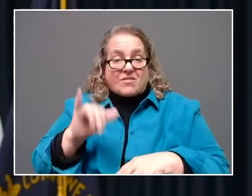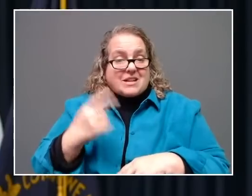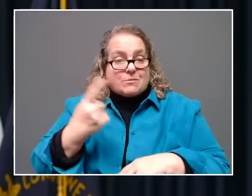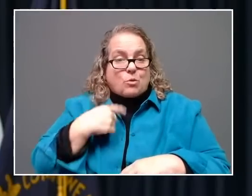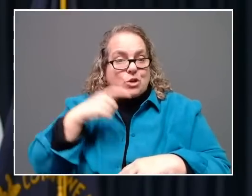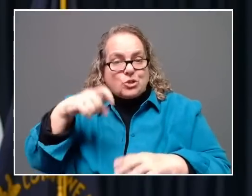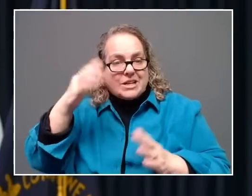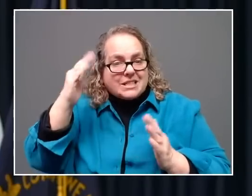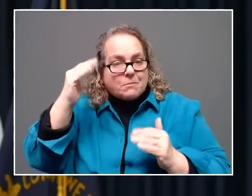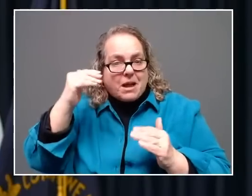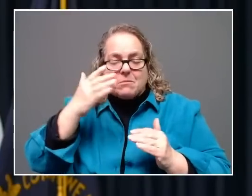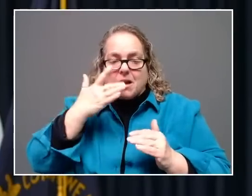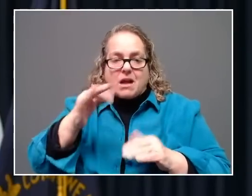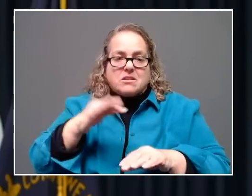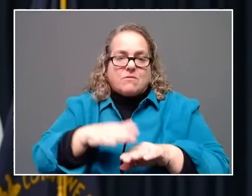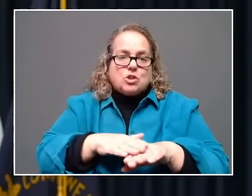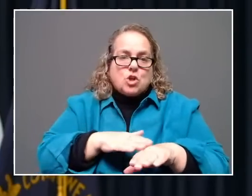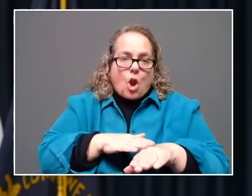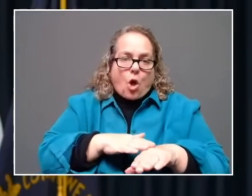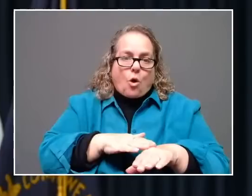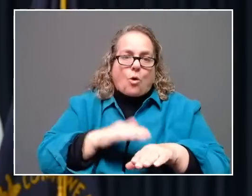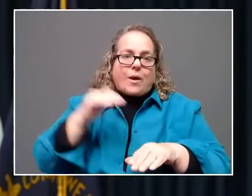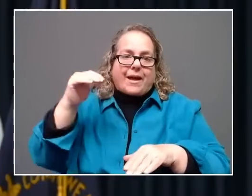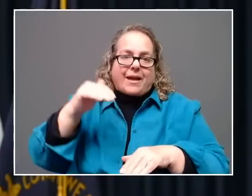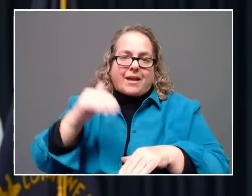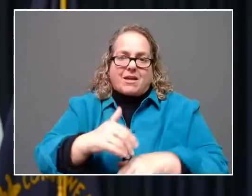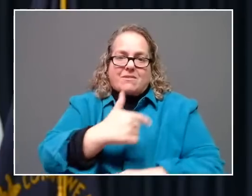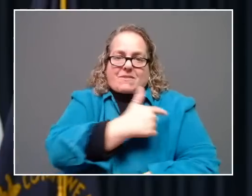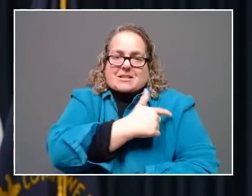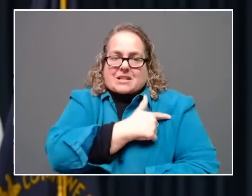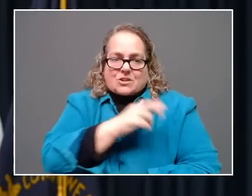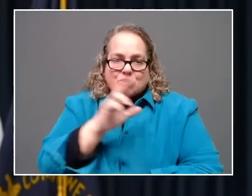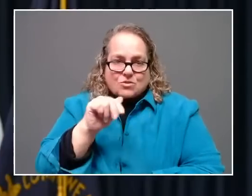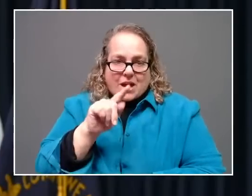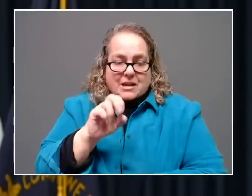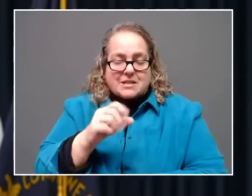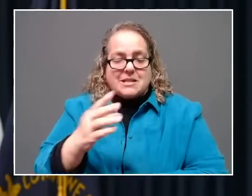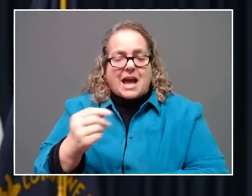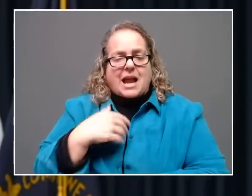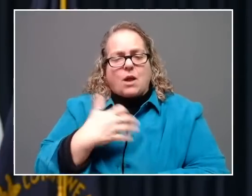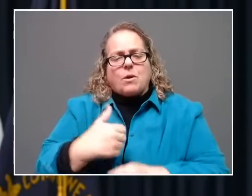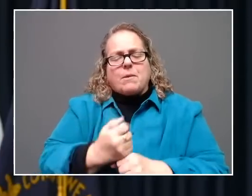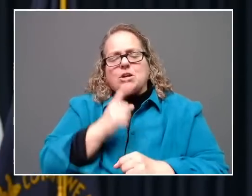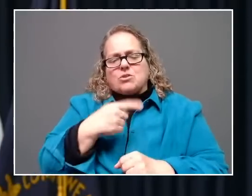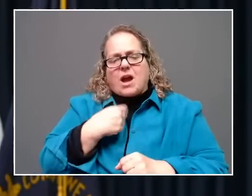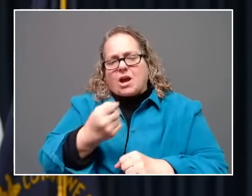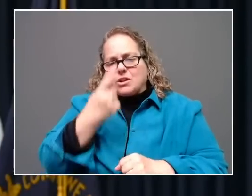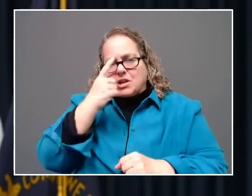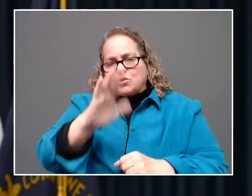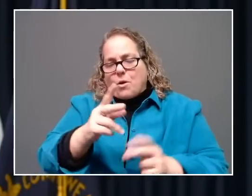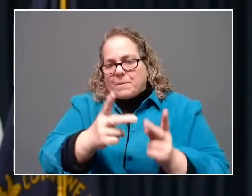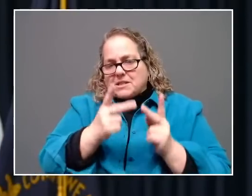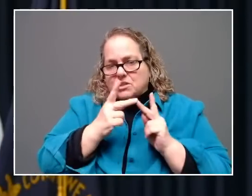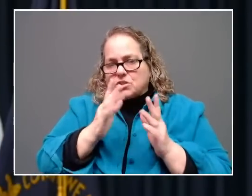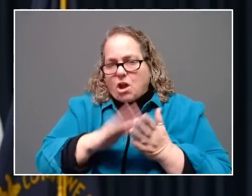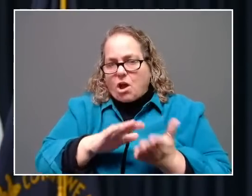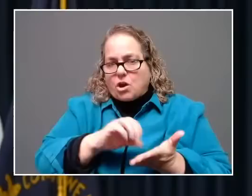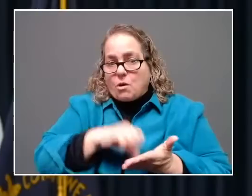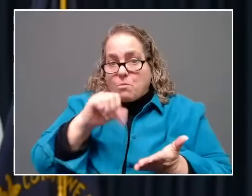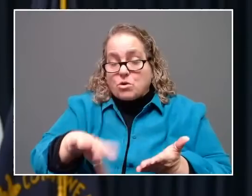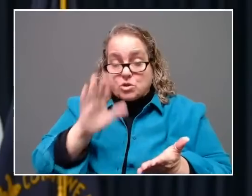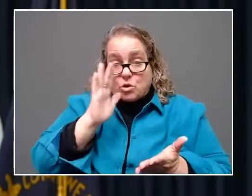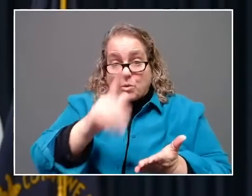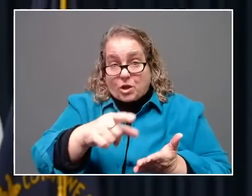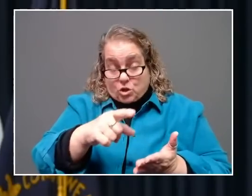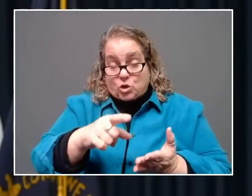slowing vaccination rates? And then I just want to make sure I understand your position on abortion. Would you support a bill restricting